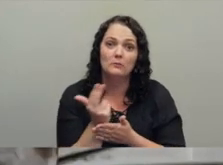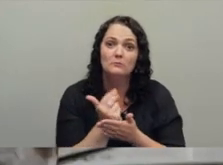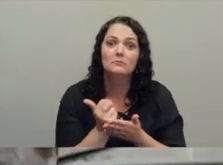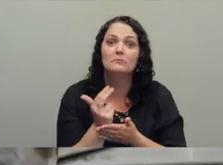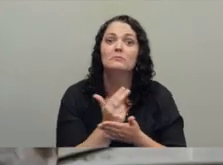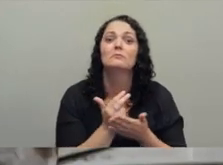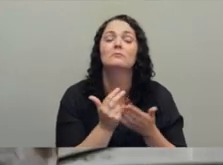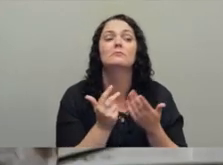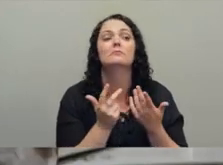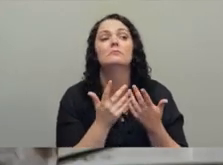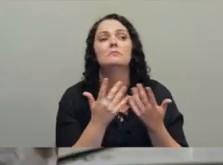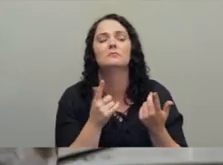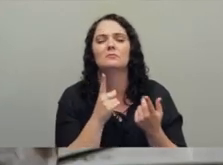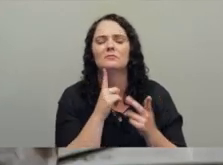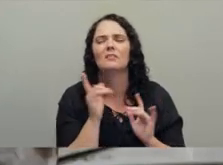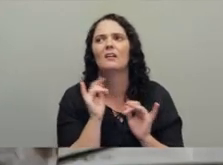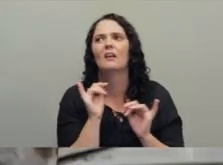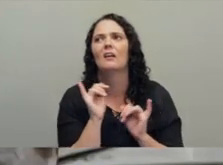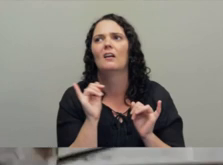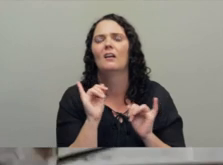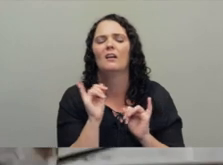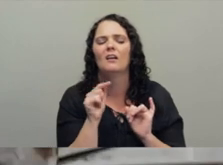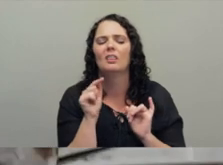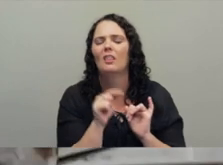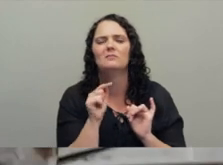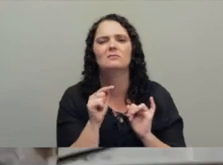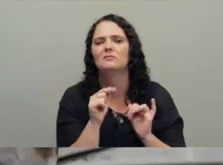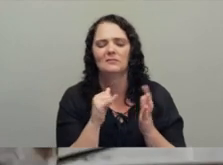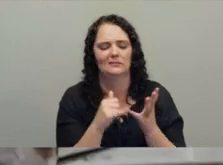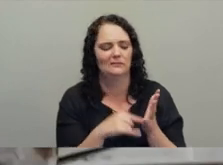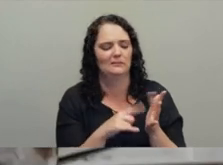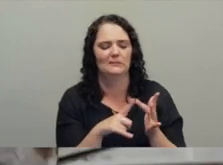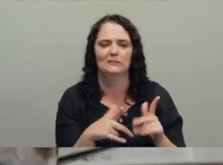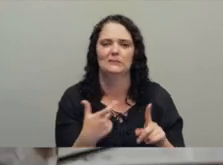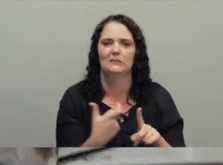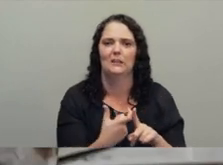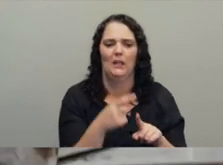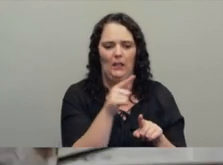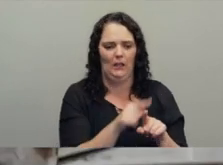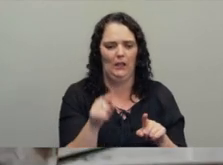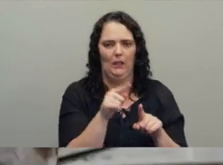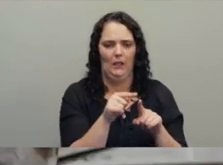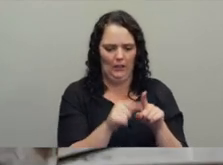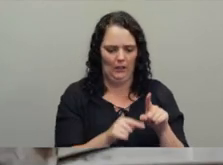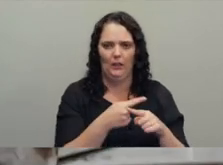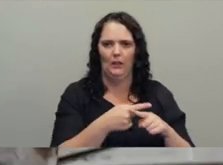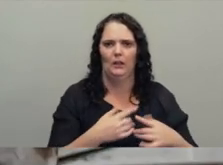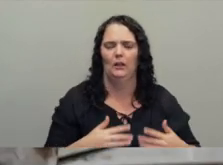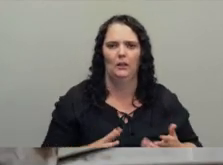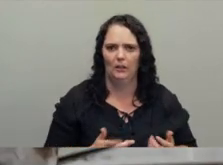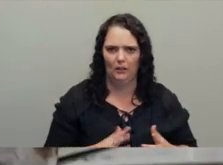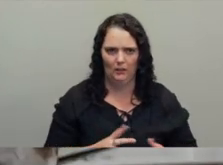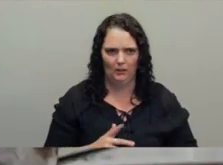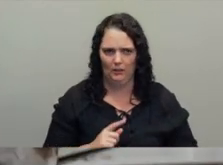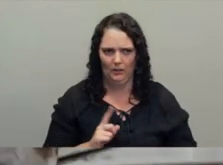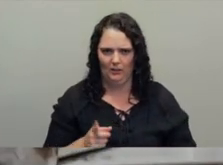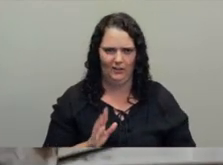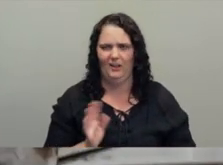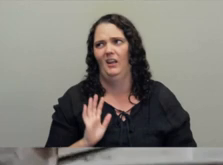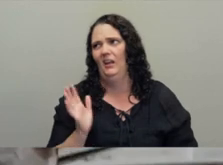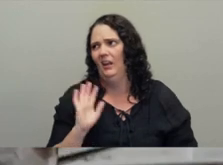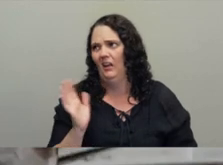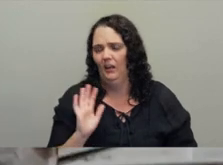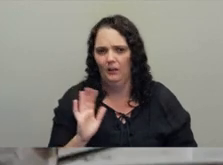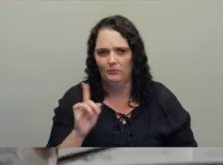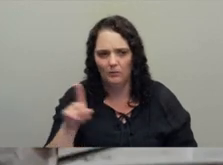kind of glorified stick figure. And they're wonderful drawings, they're beautiful drawings, they're drawings which are abstract and exaggerated and distorted,